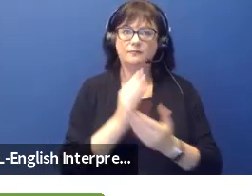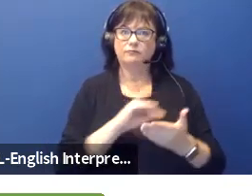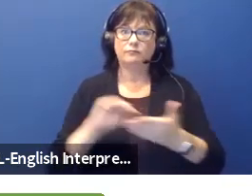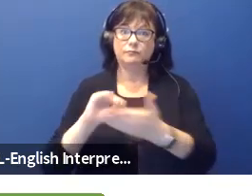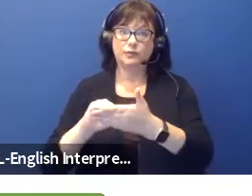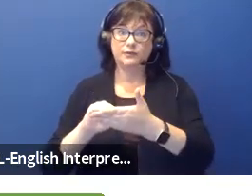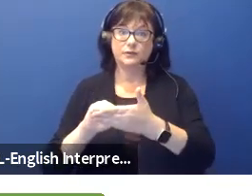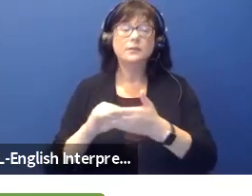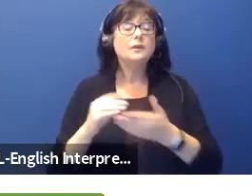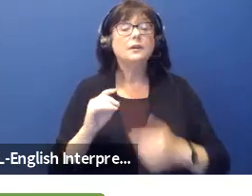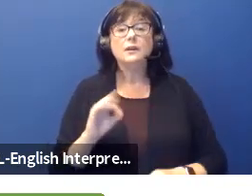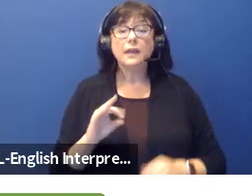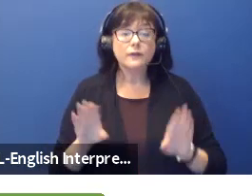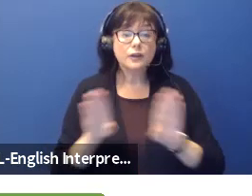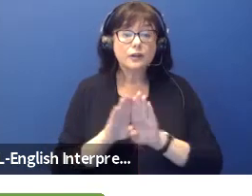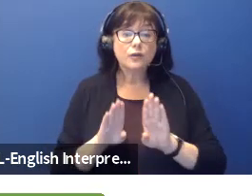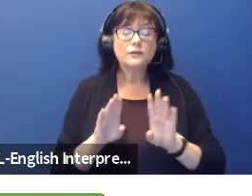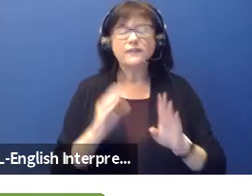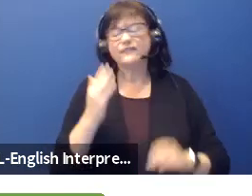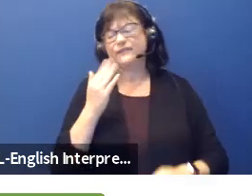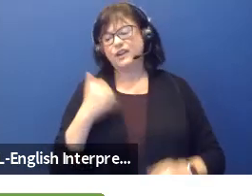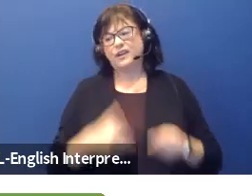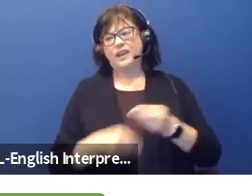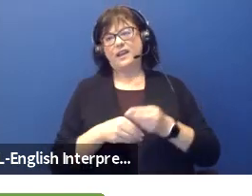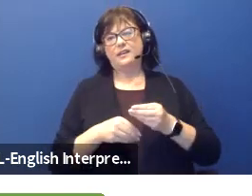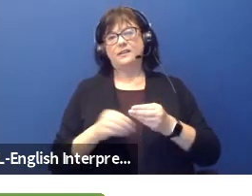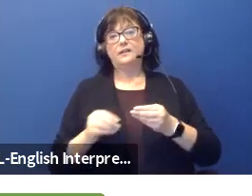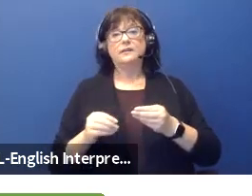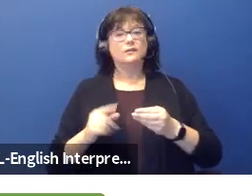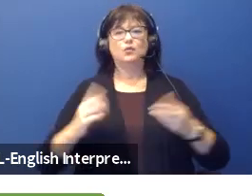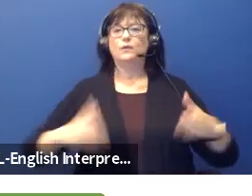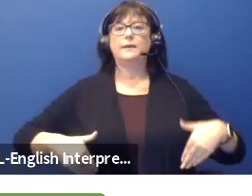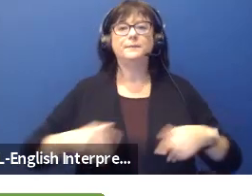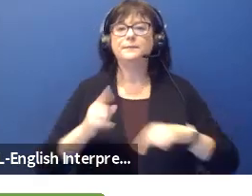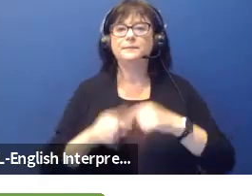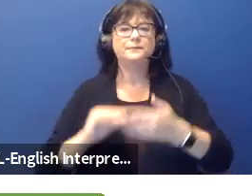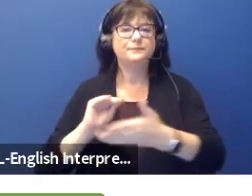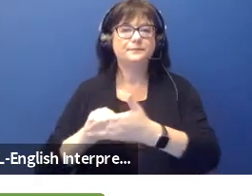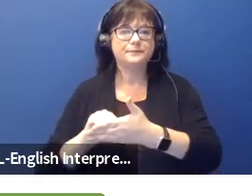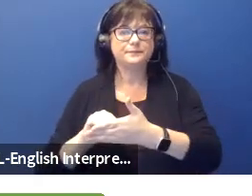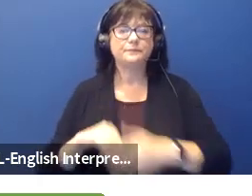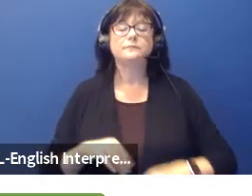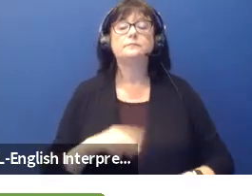And no problem, Christine. I'm glad you got some information that was helpful out of the chat there.